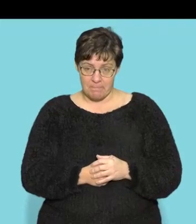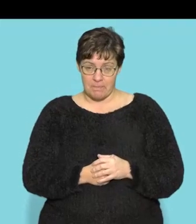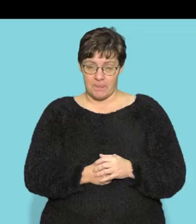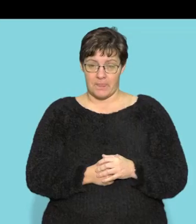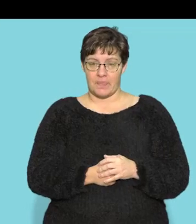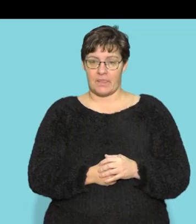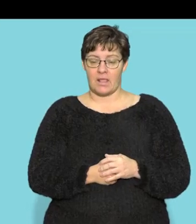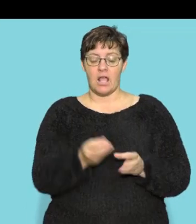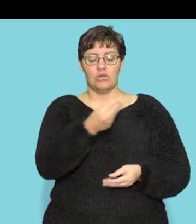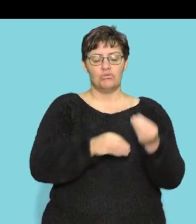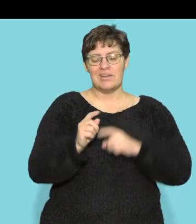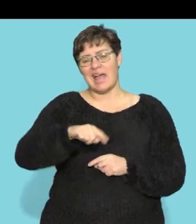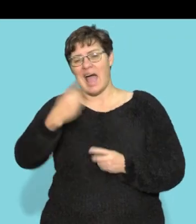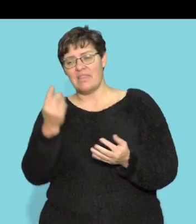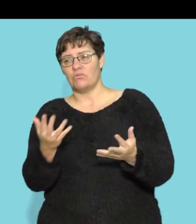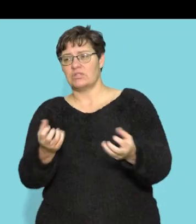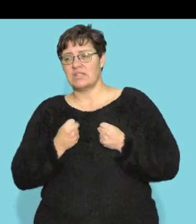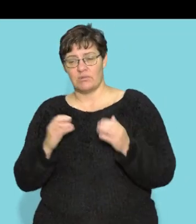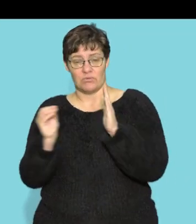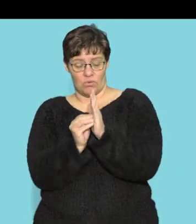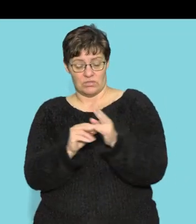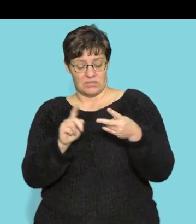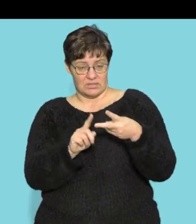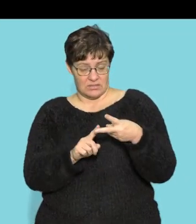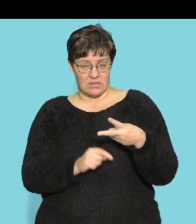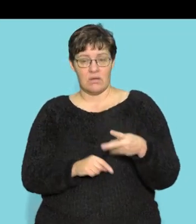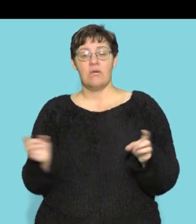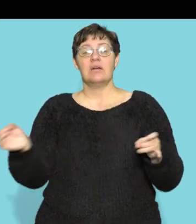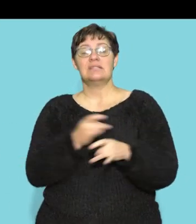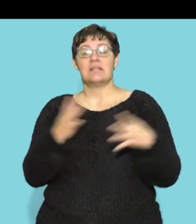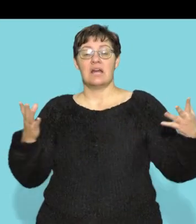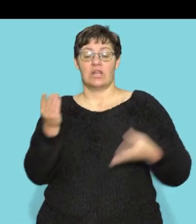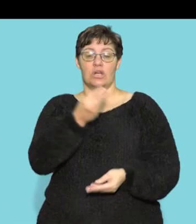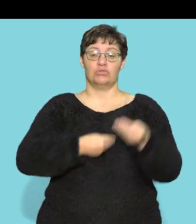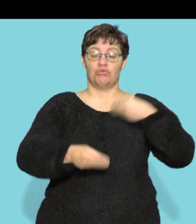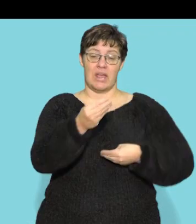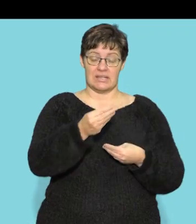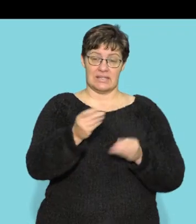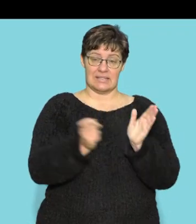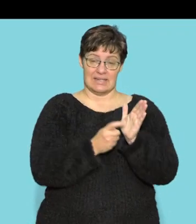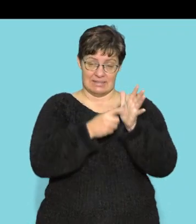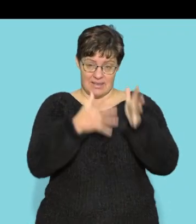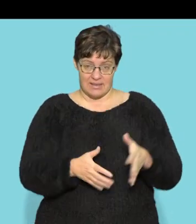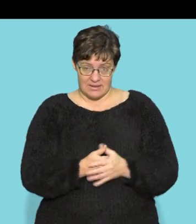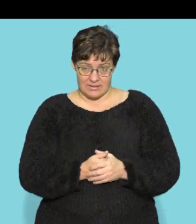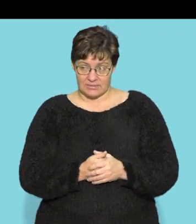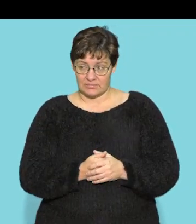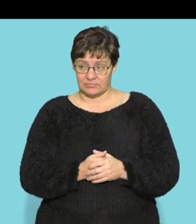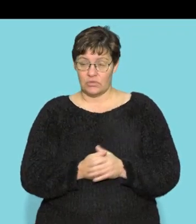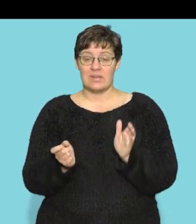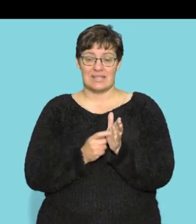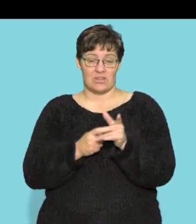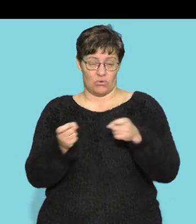When you come to your trade and other receivables note, you start off with your trade debtors, which is your